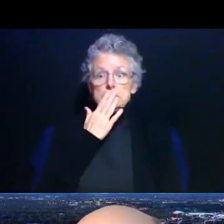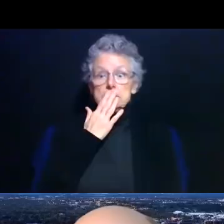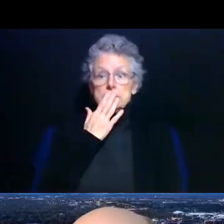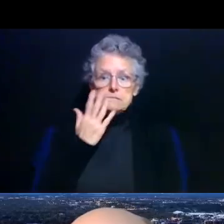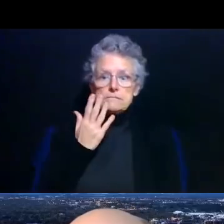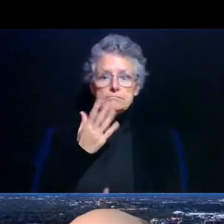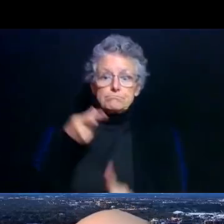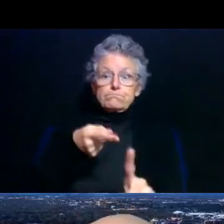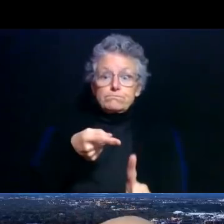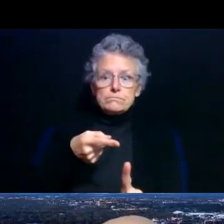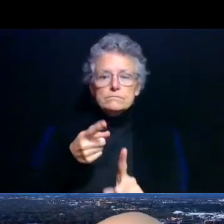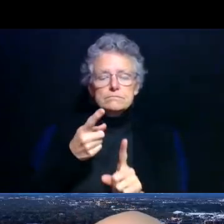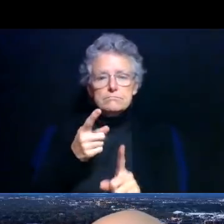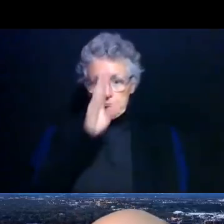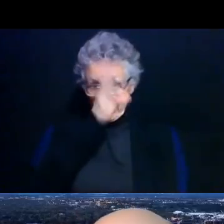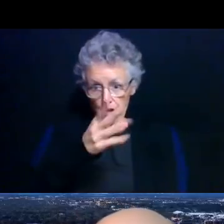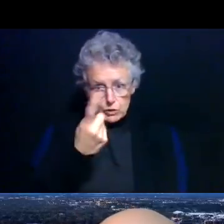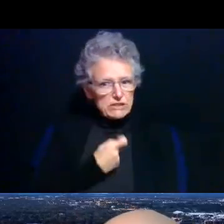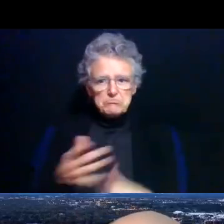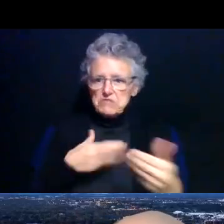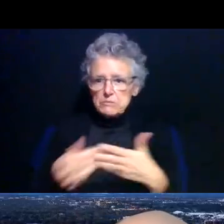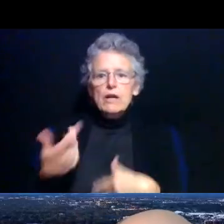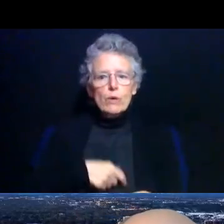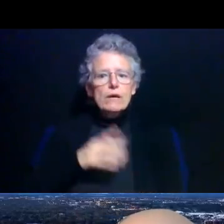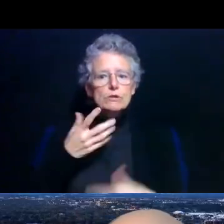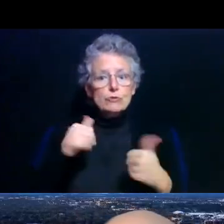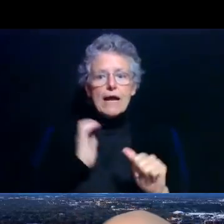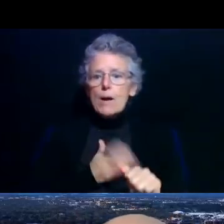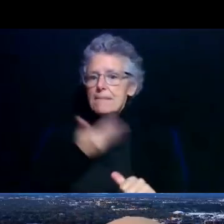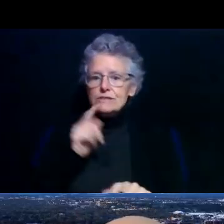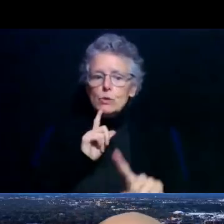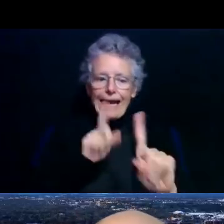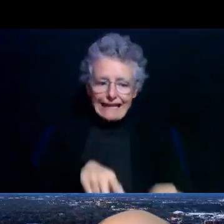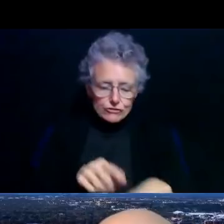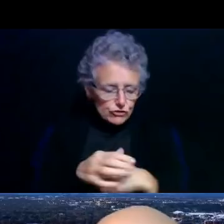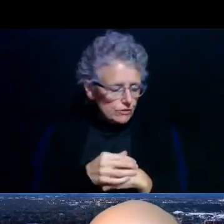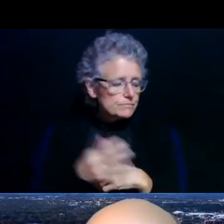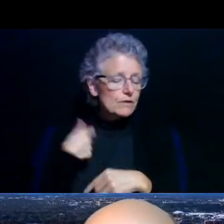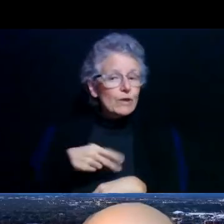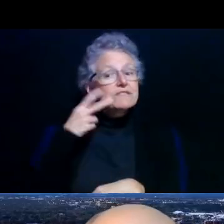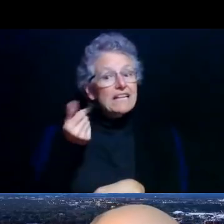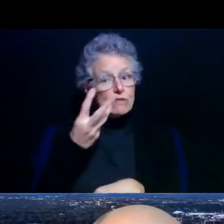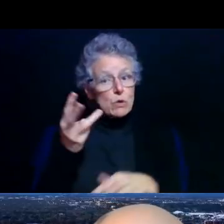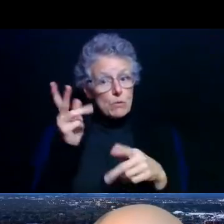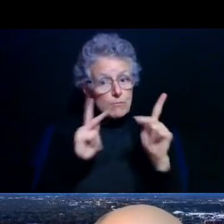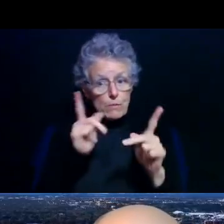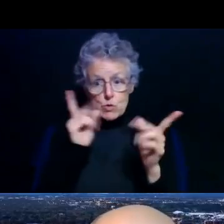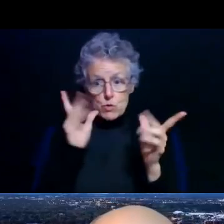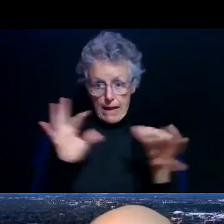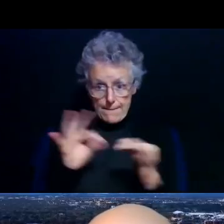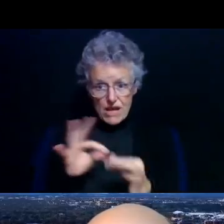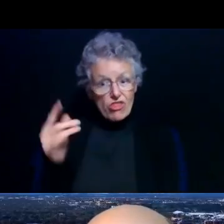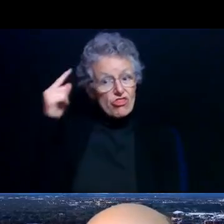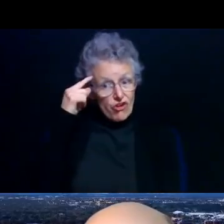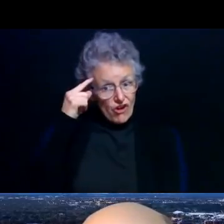not. And then the second thing I'll say, I did see a number of comments. It looks like at least a few people thought